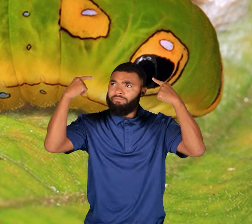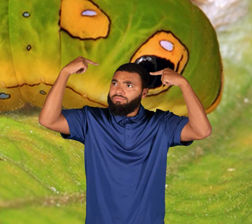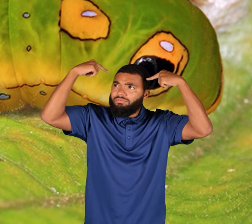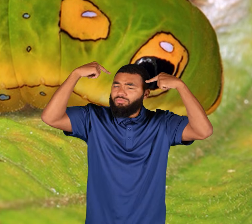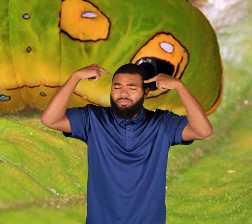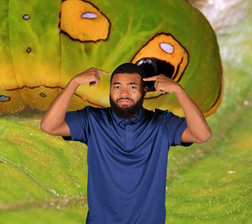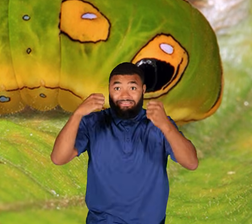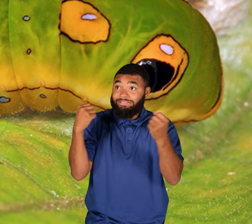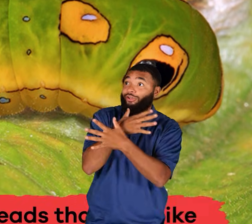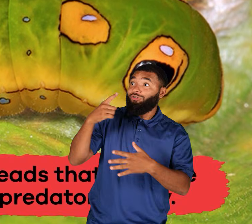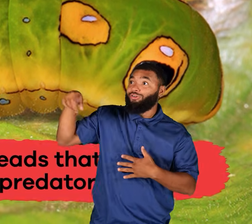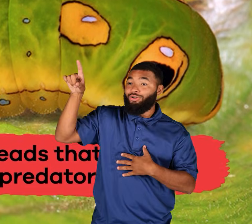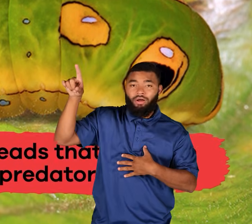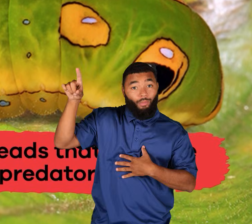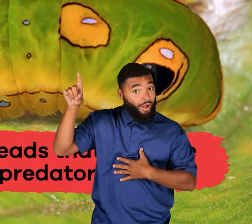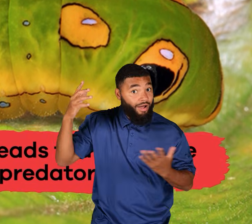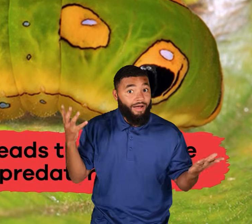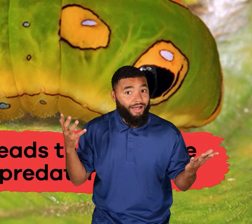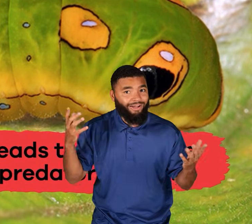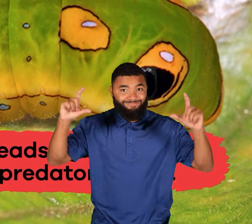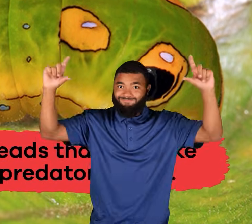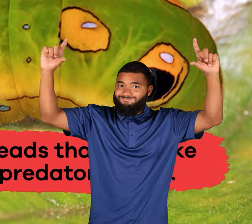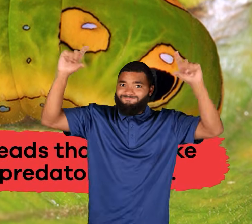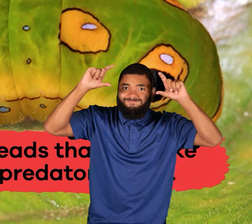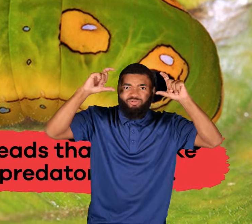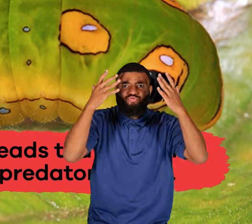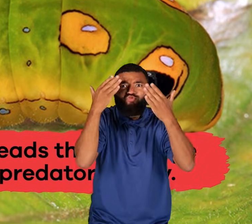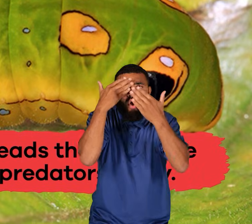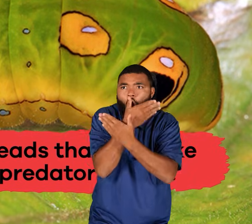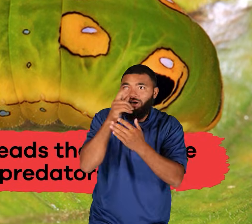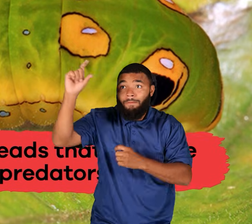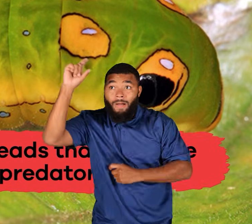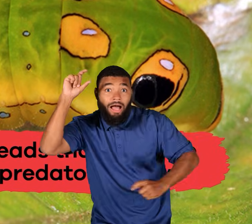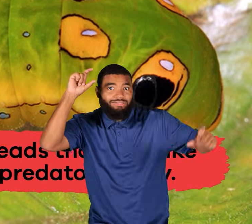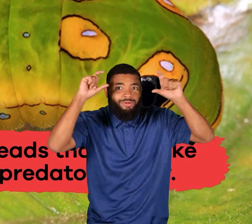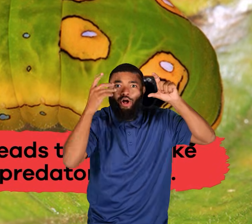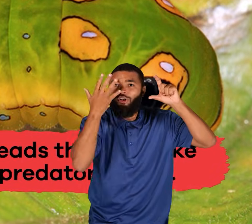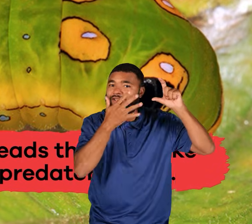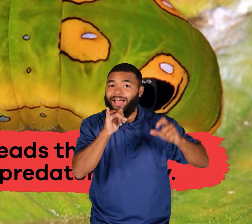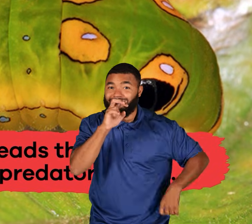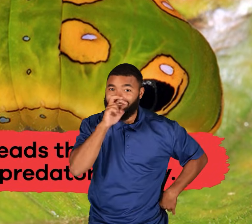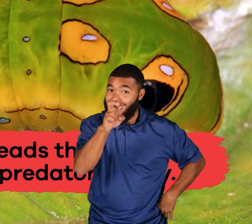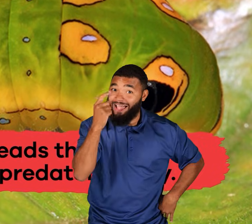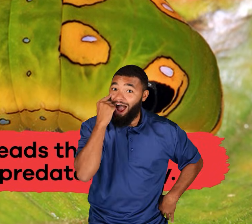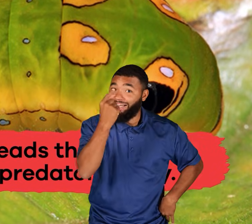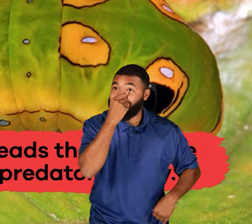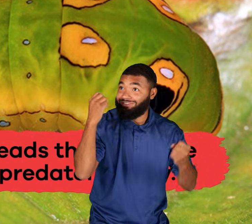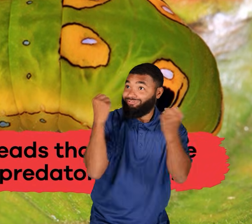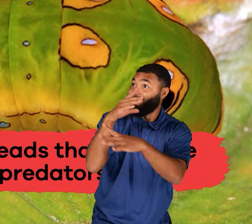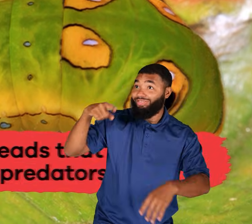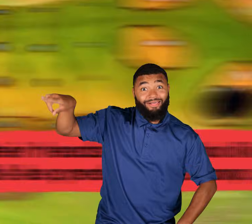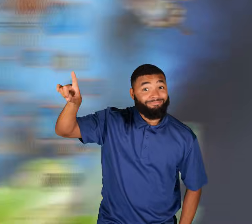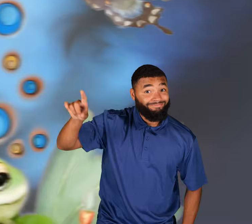predators? They have dark spots on their heads that look like snake eyes, scaring would-be predators away.